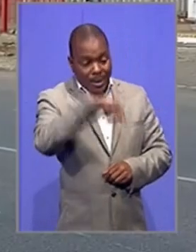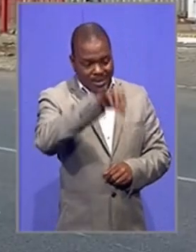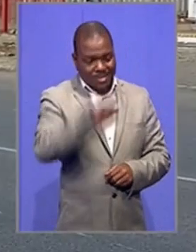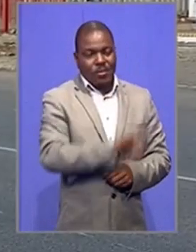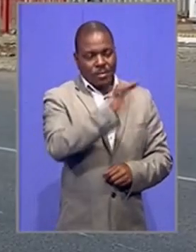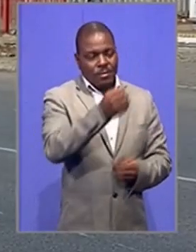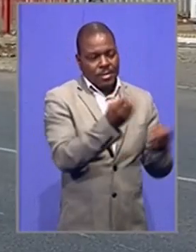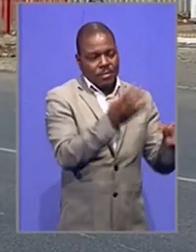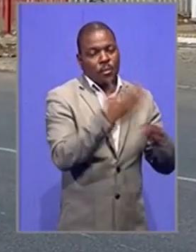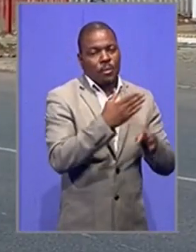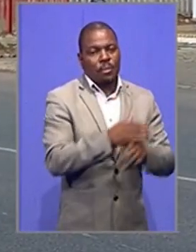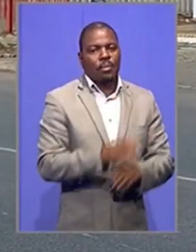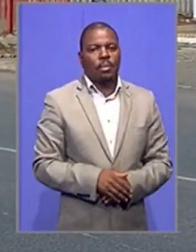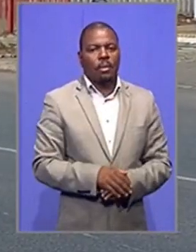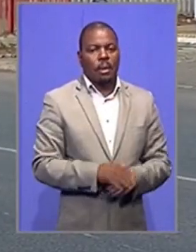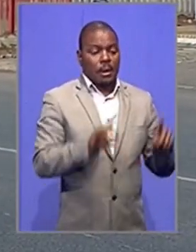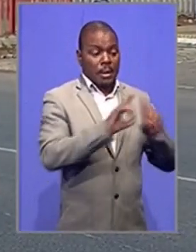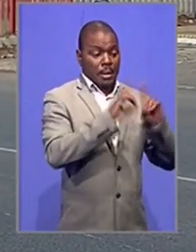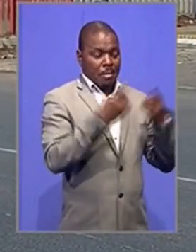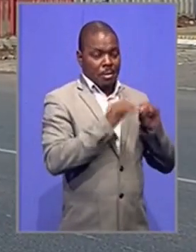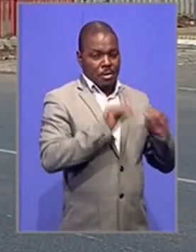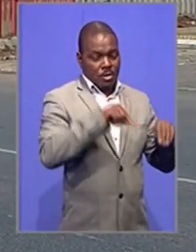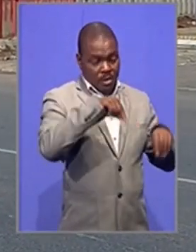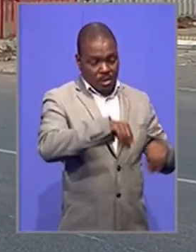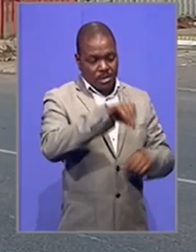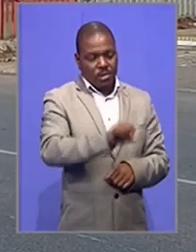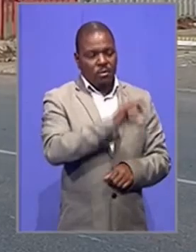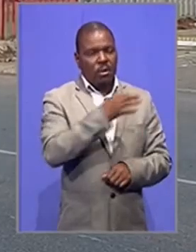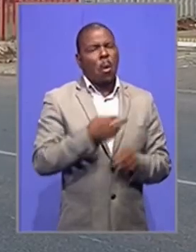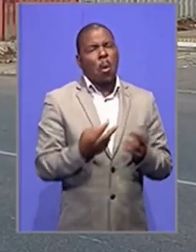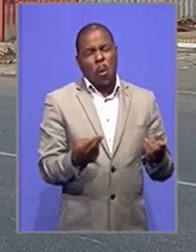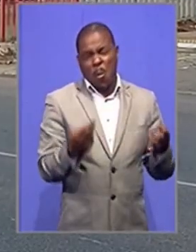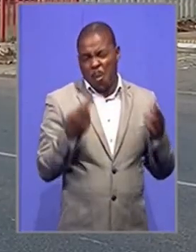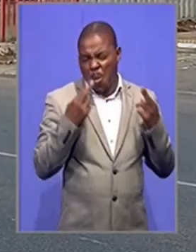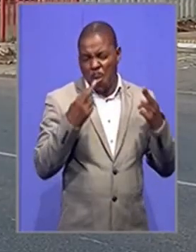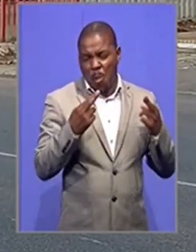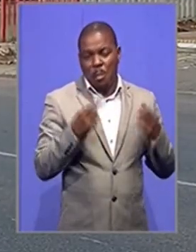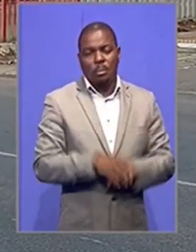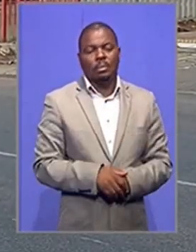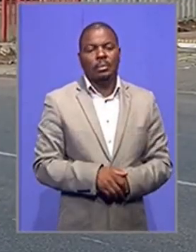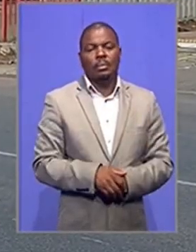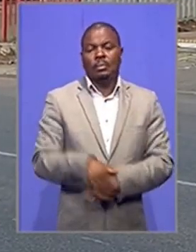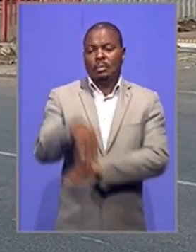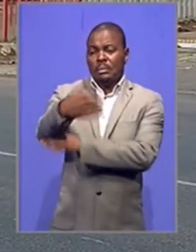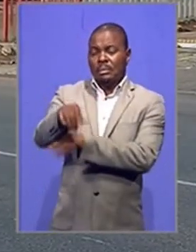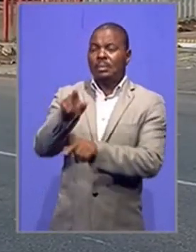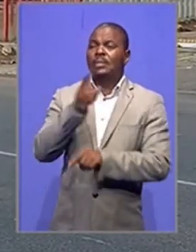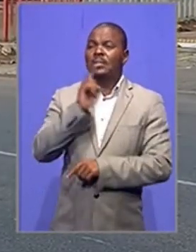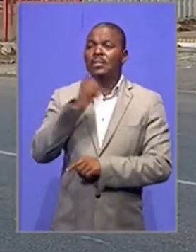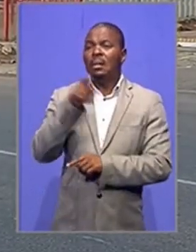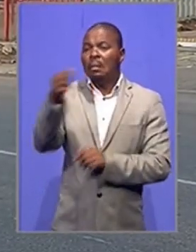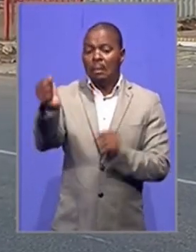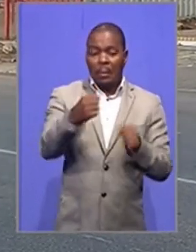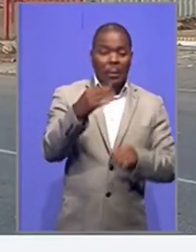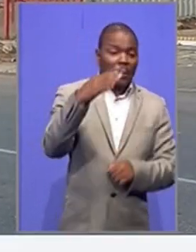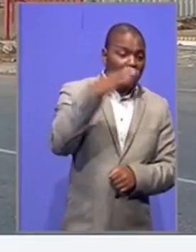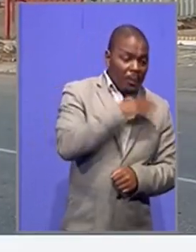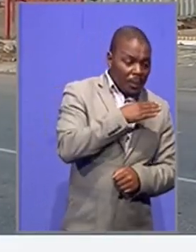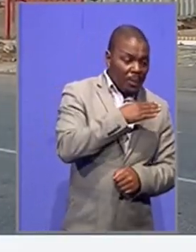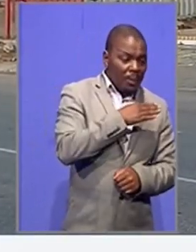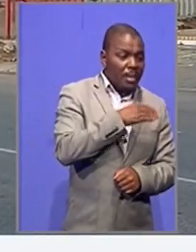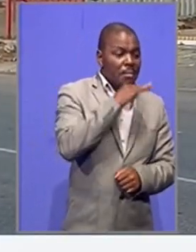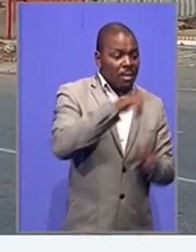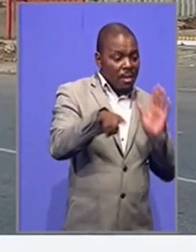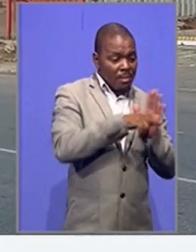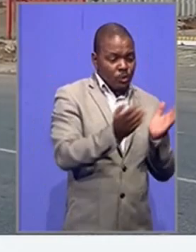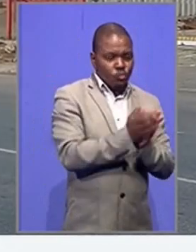rena. Kgoro ya thuto ka profenseng ya Limpopo e re e na le lehutšo lelo ka kago le gonene gore go se thwale ga barutiši ba go tšwa dinageng di šele go ka ba le seabe se sebe dikolong. Ka go le